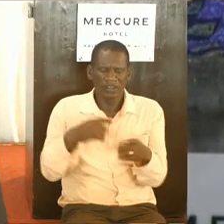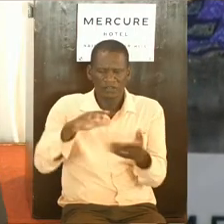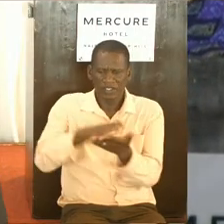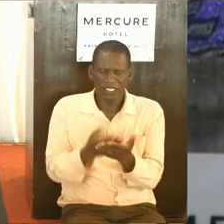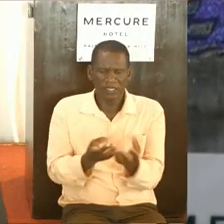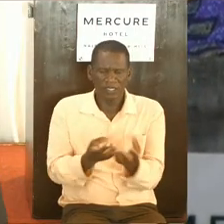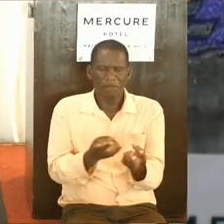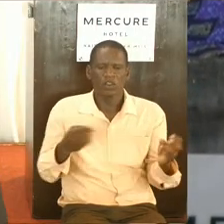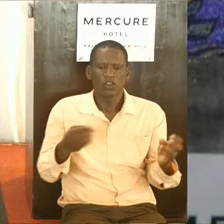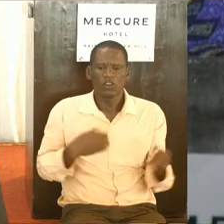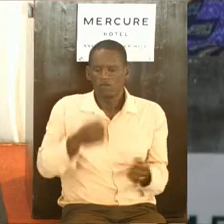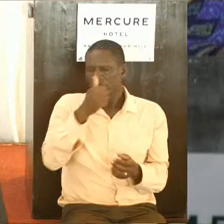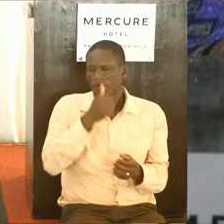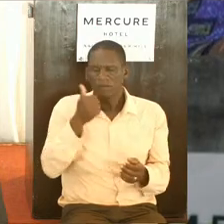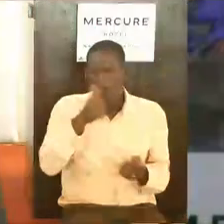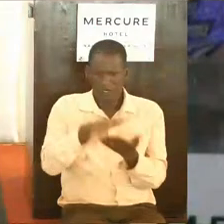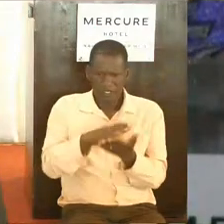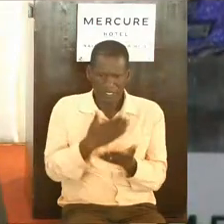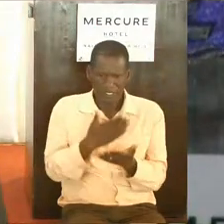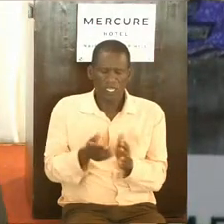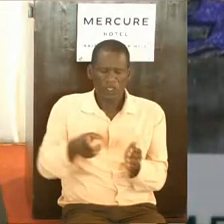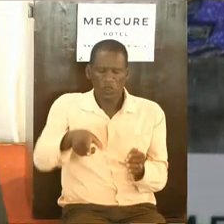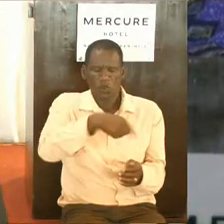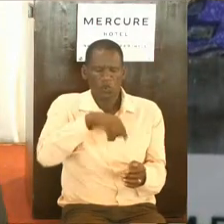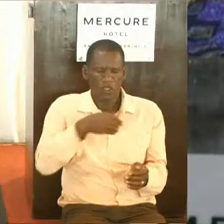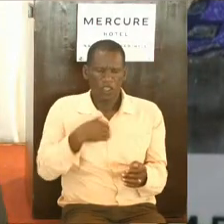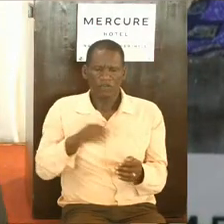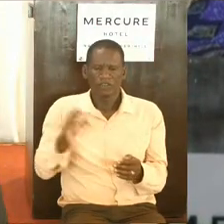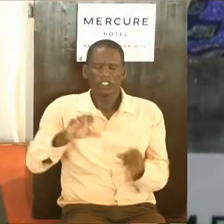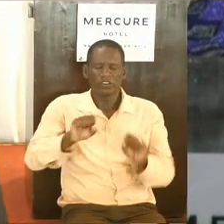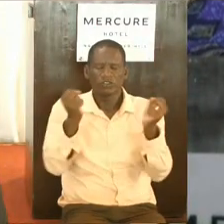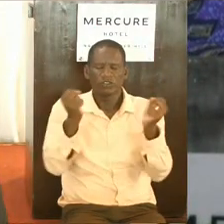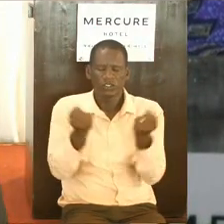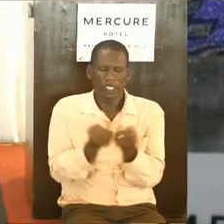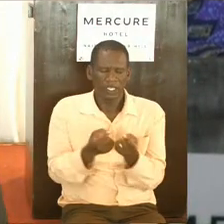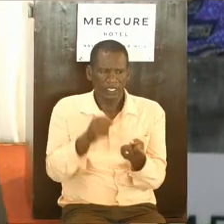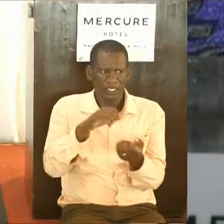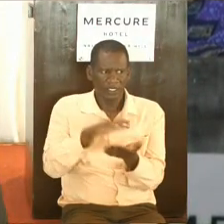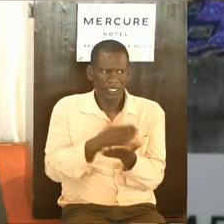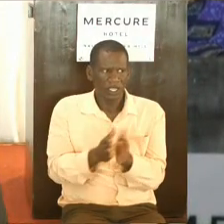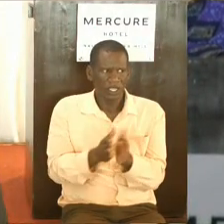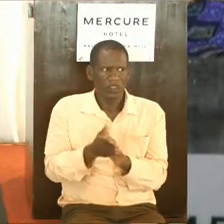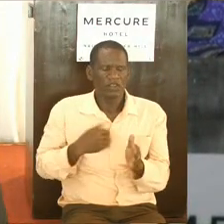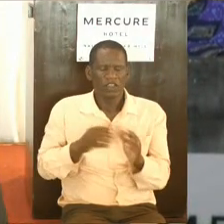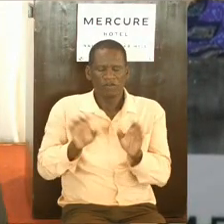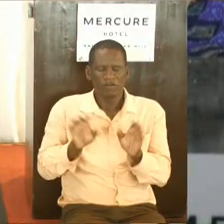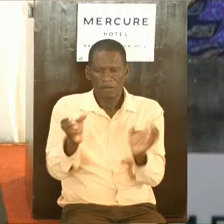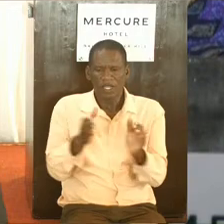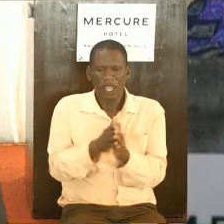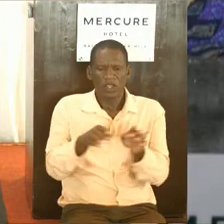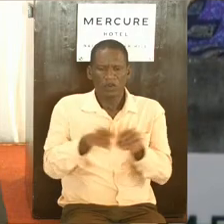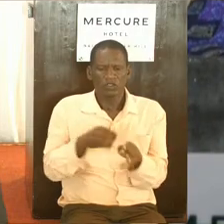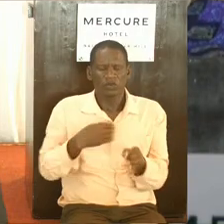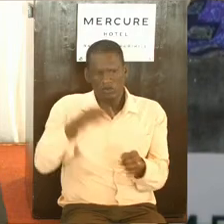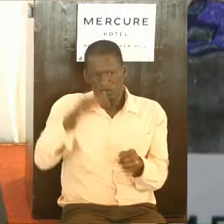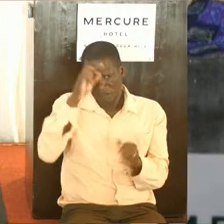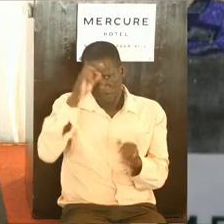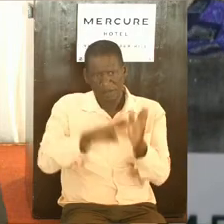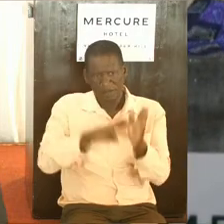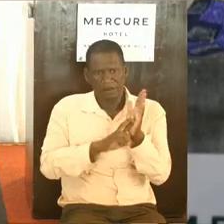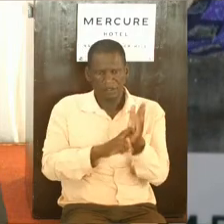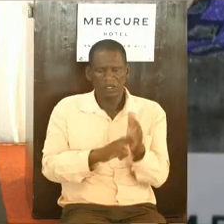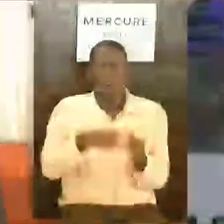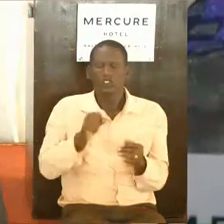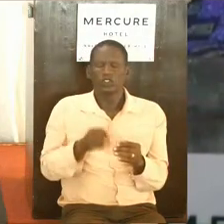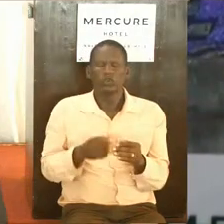panel we have the private sector we have Civil Society we have the media and we also have a government representative